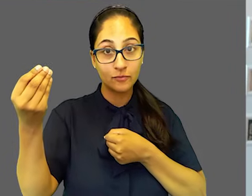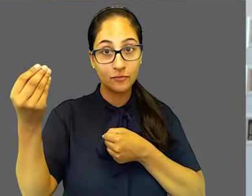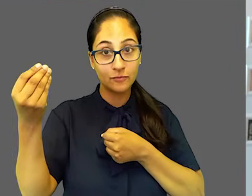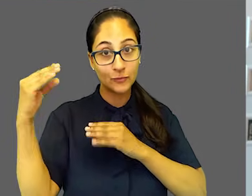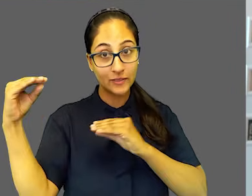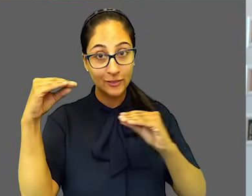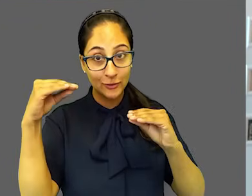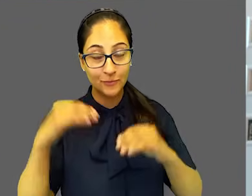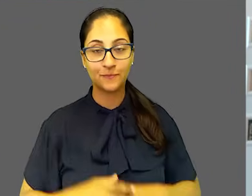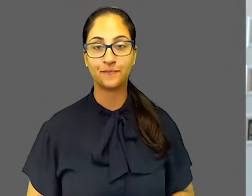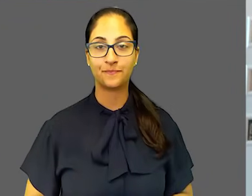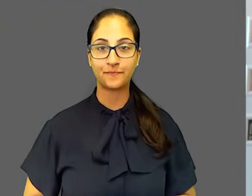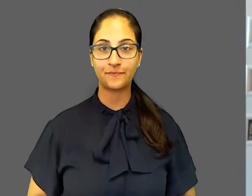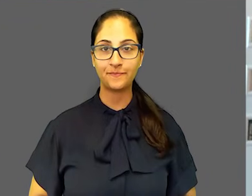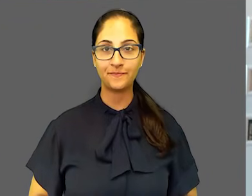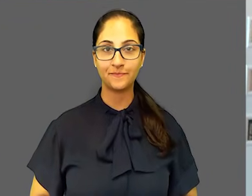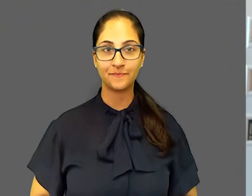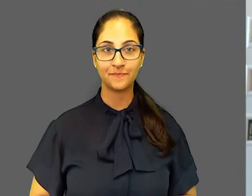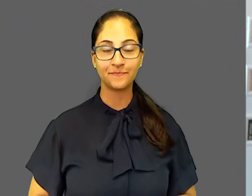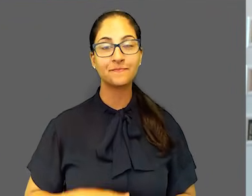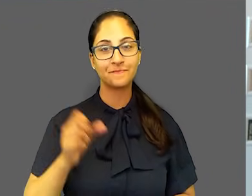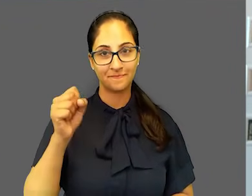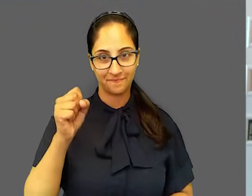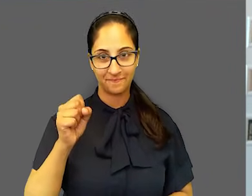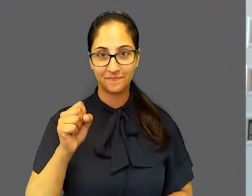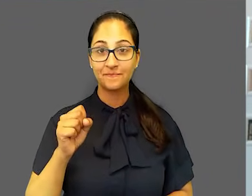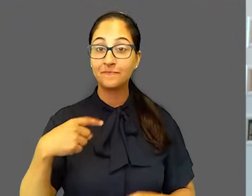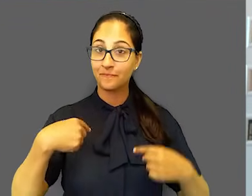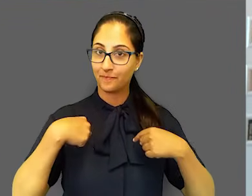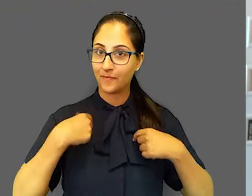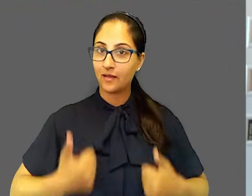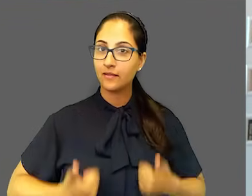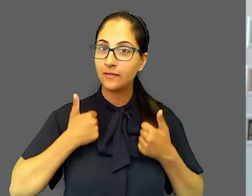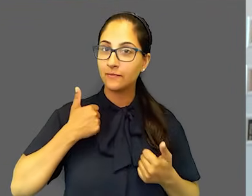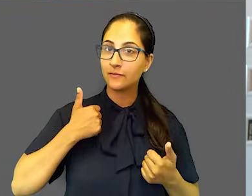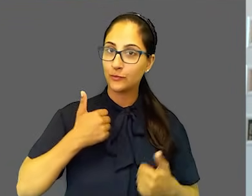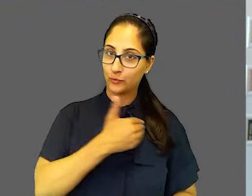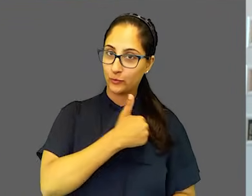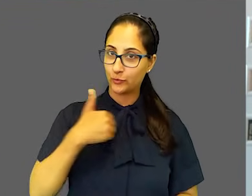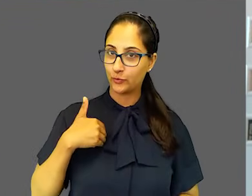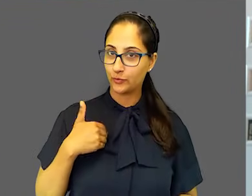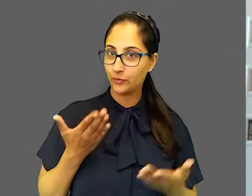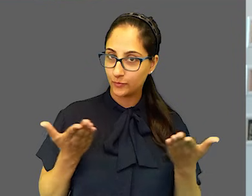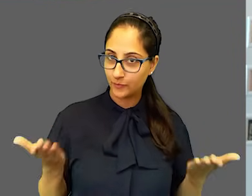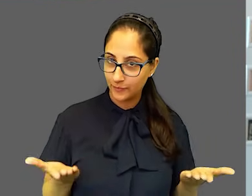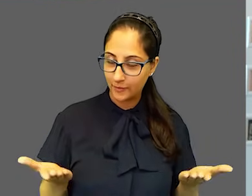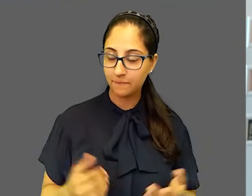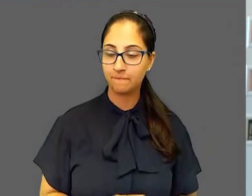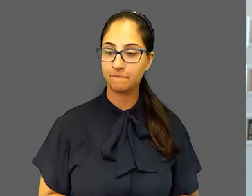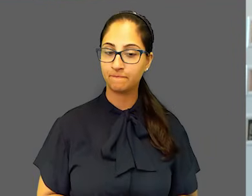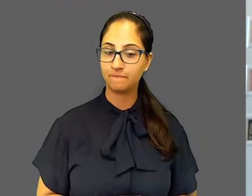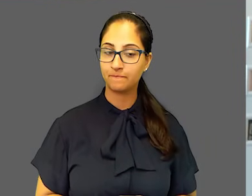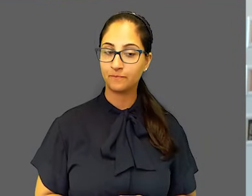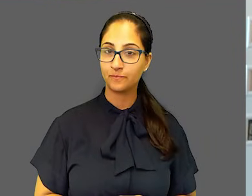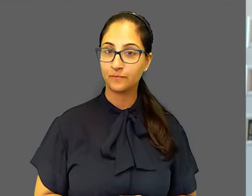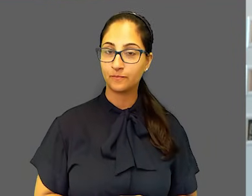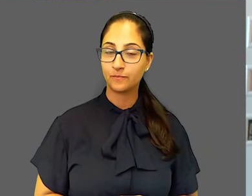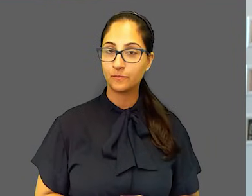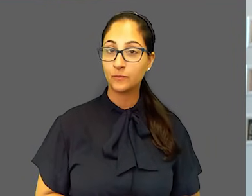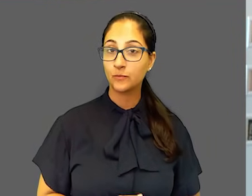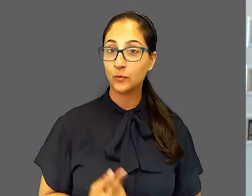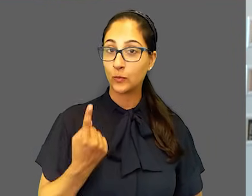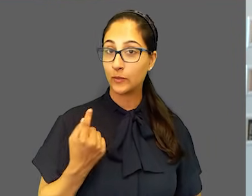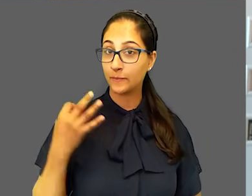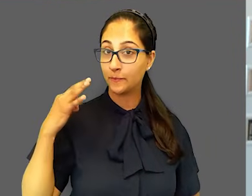Yeah, we live in Toronto, or I live in Toronto here, and one of the benefits of being